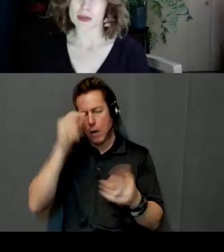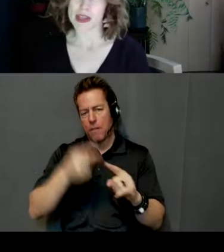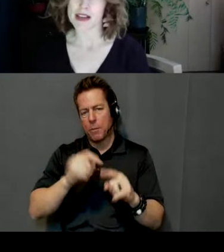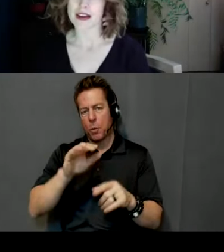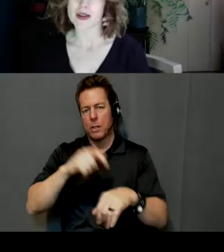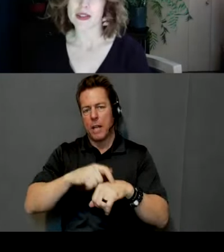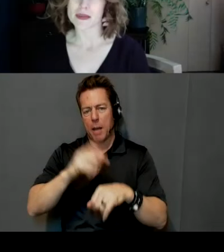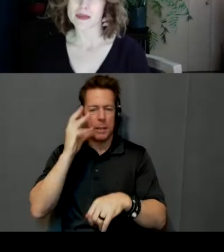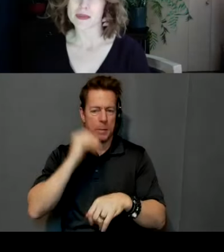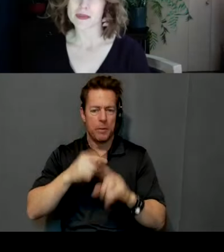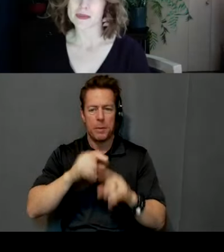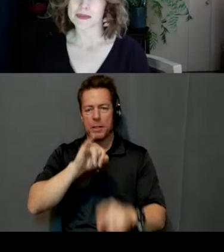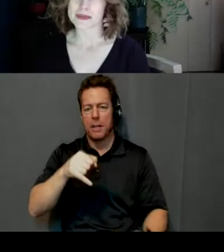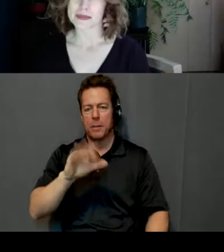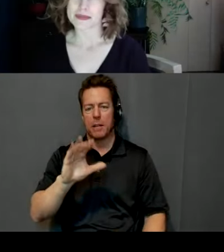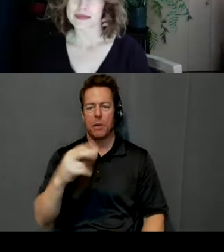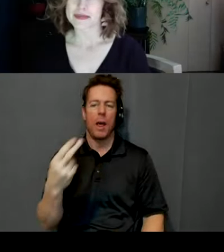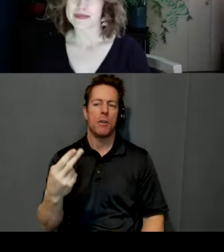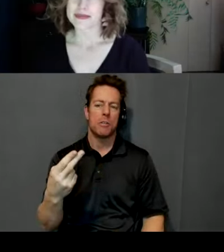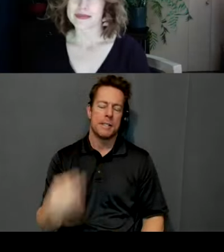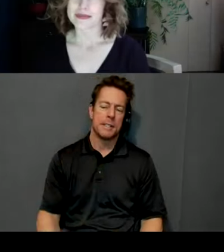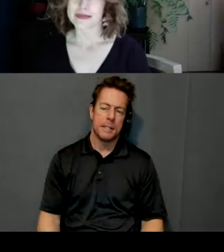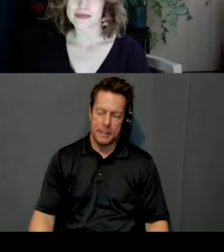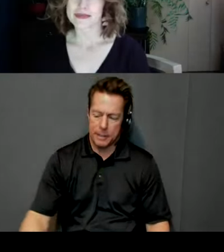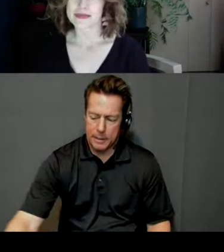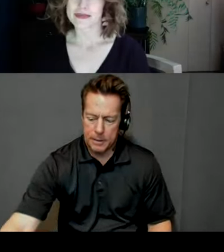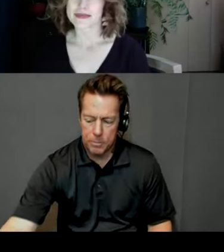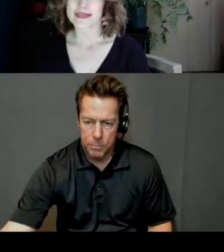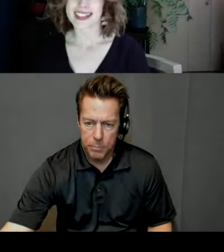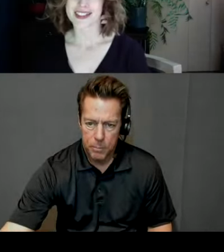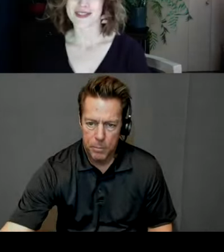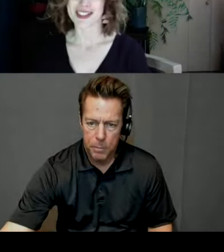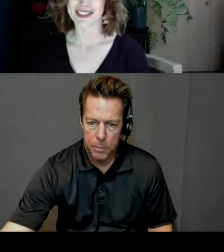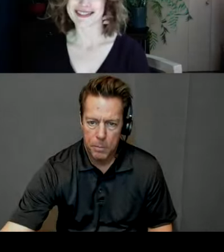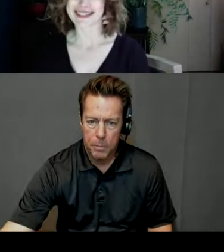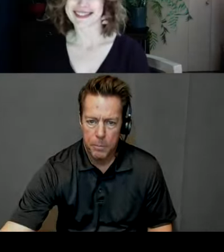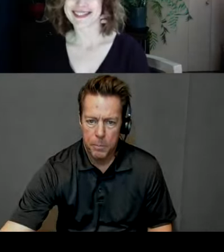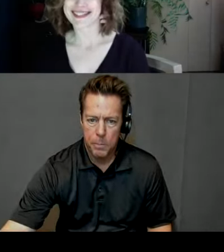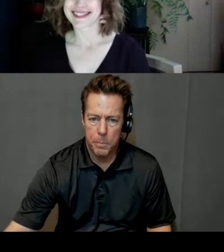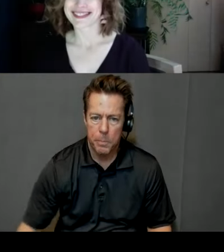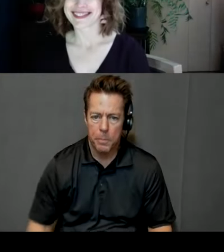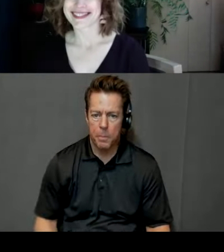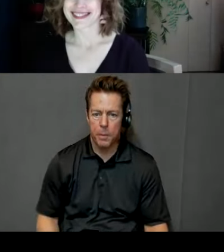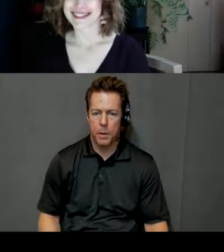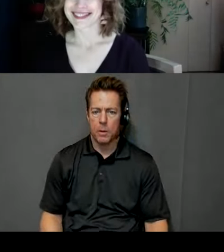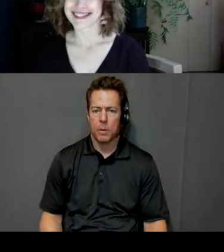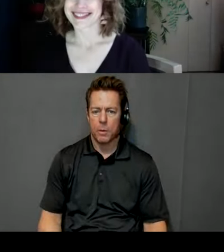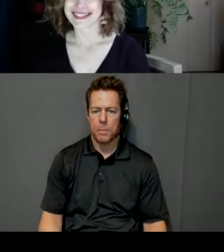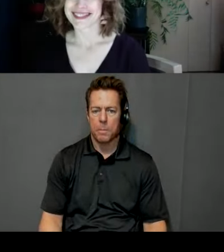at the James Castle House? Ooh, hard question. Good question.